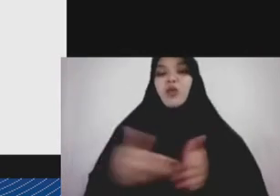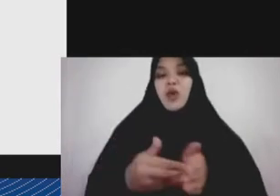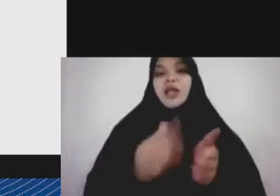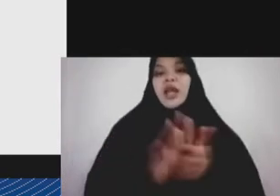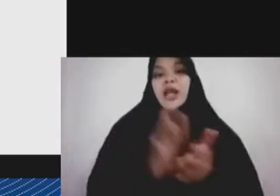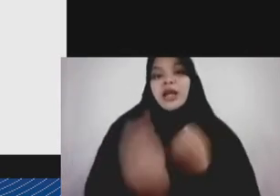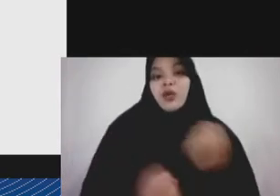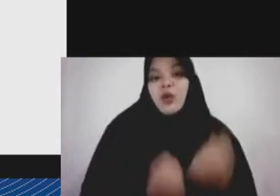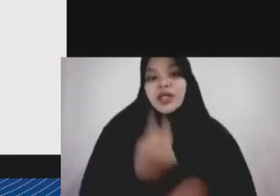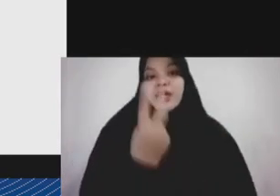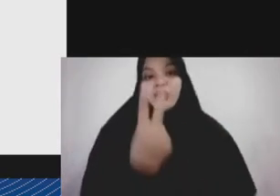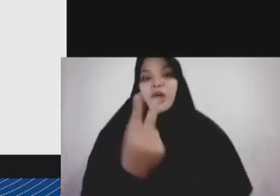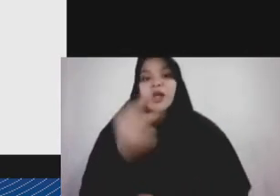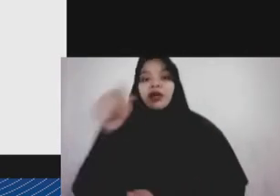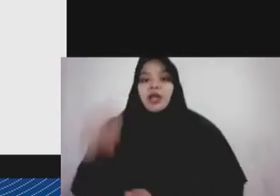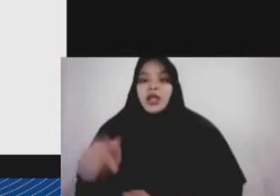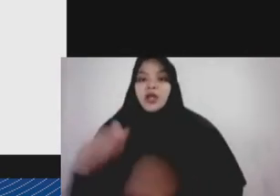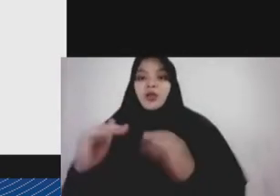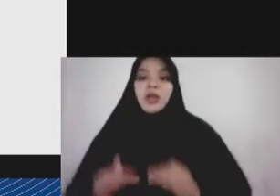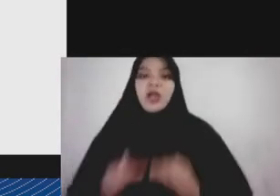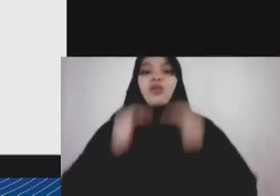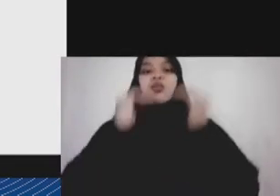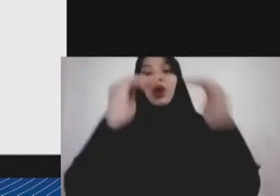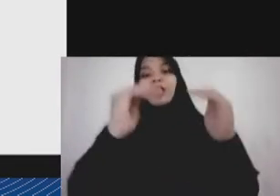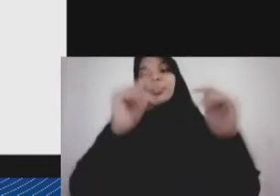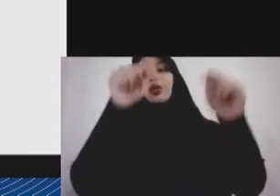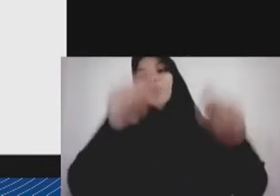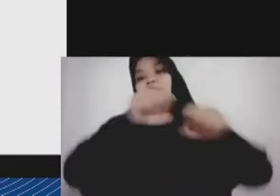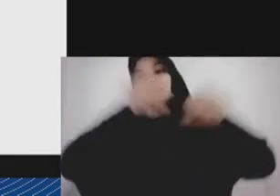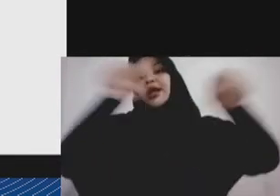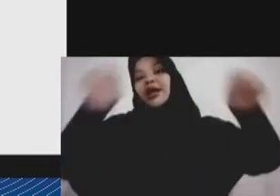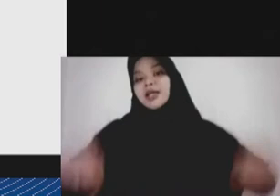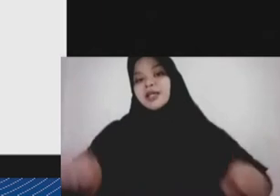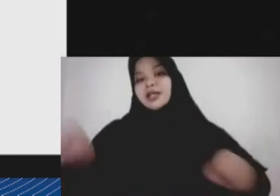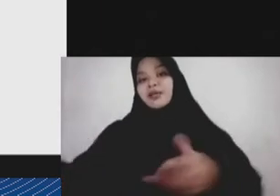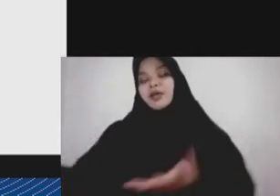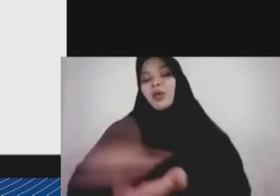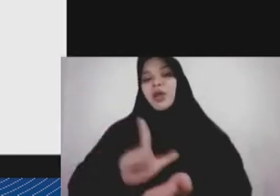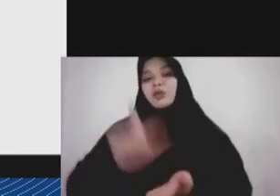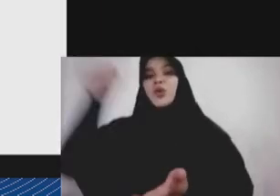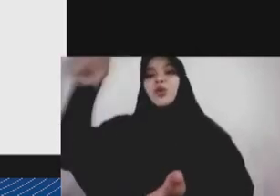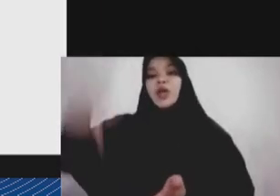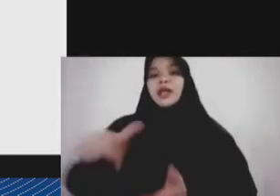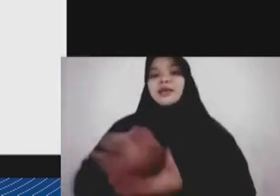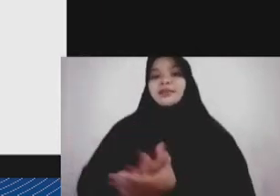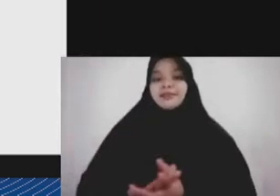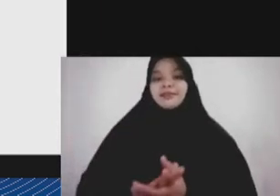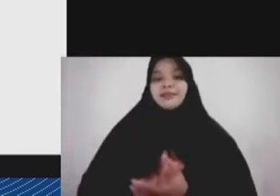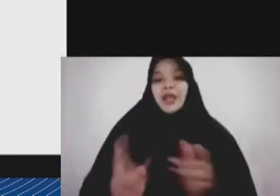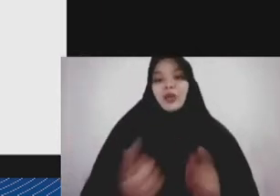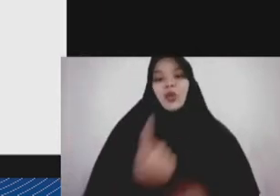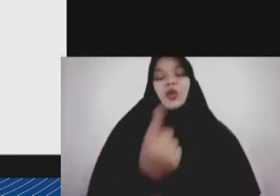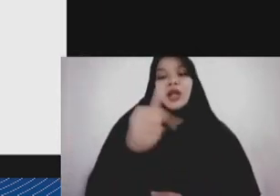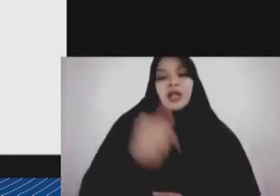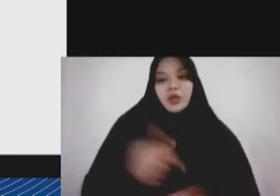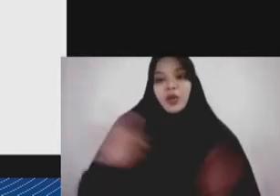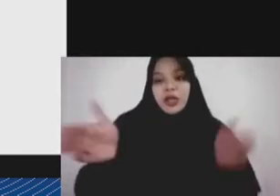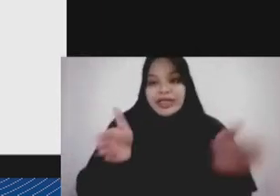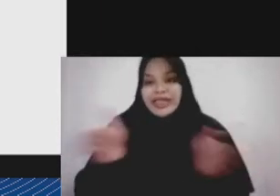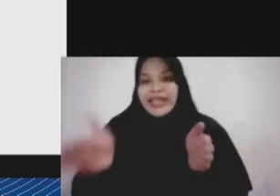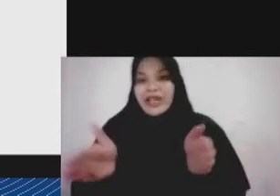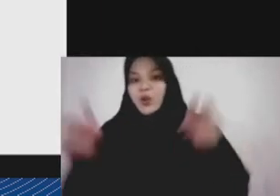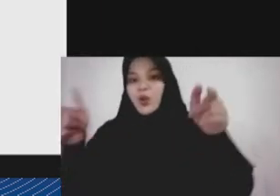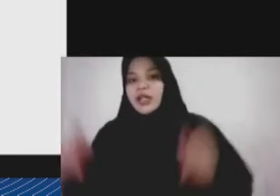number two, which is improve the reporting system and complaint services. The third one, carry out major reforms in